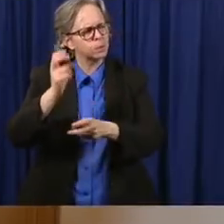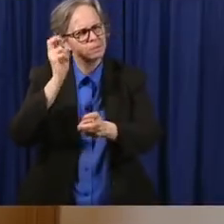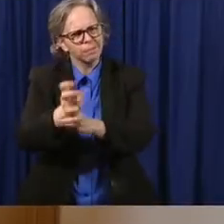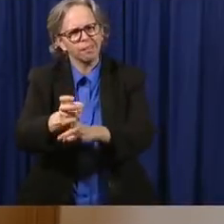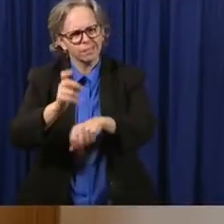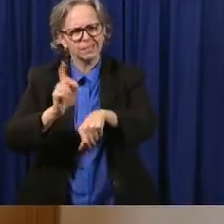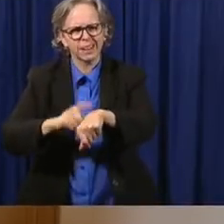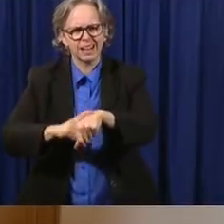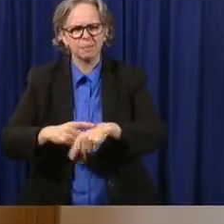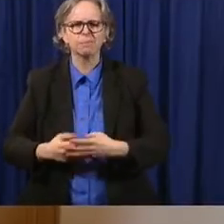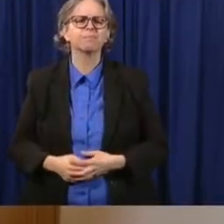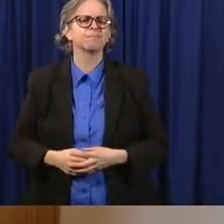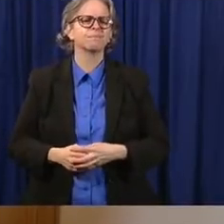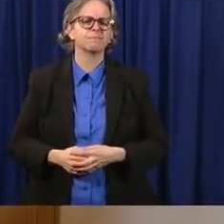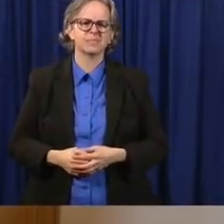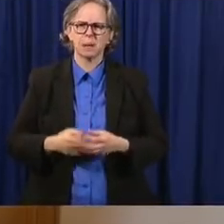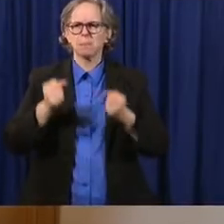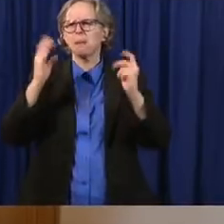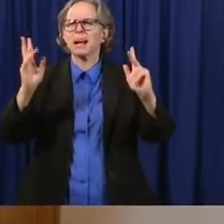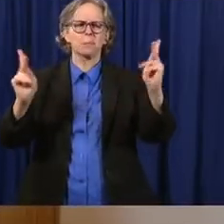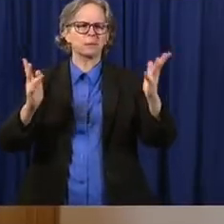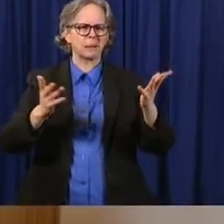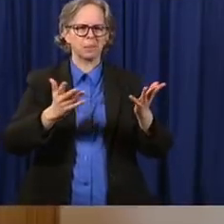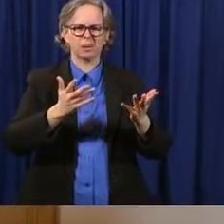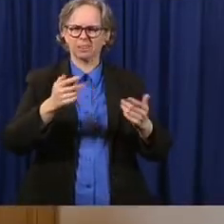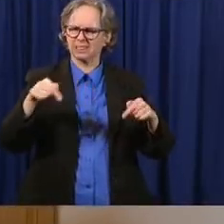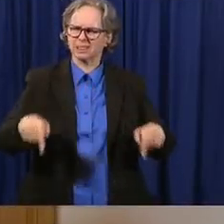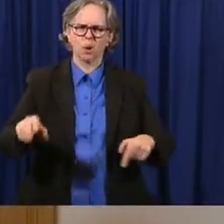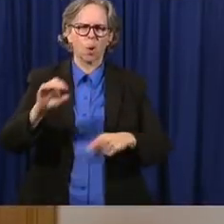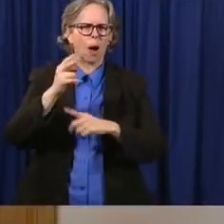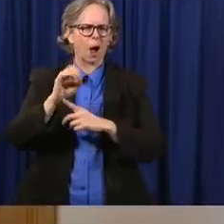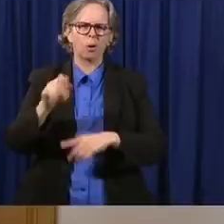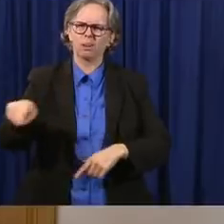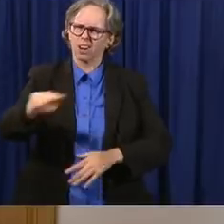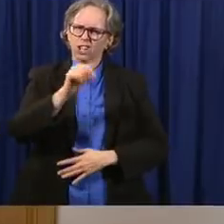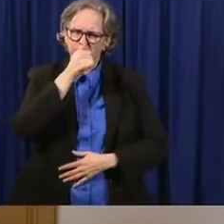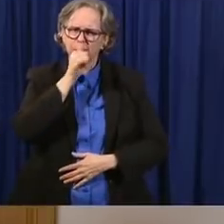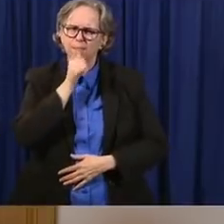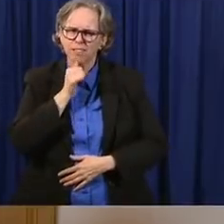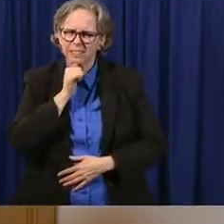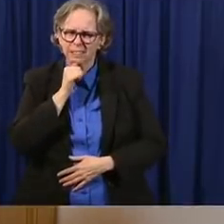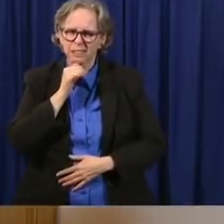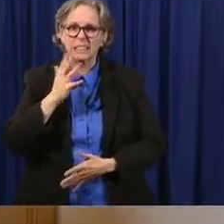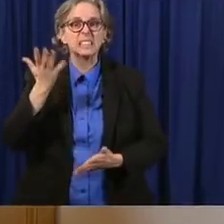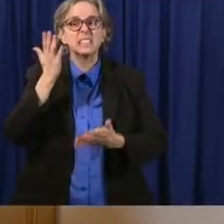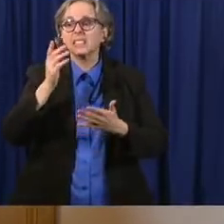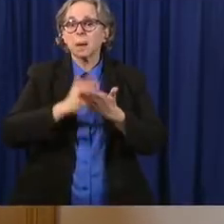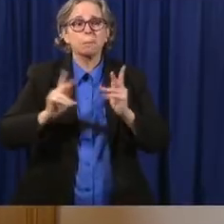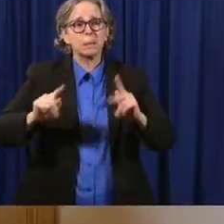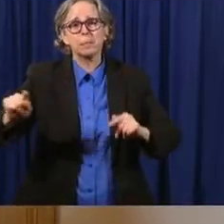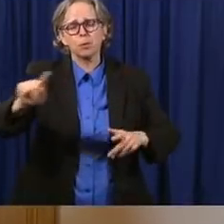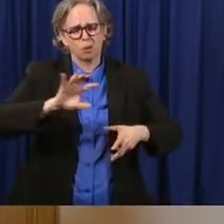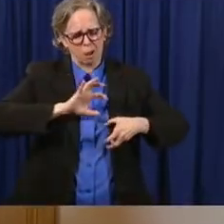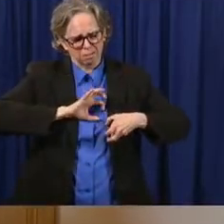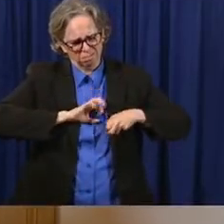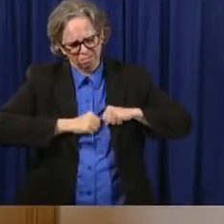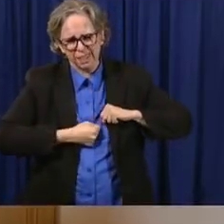fellow Ohioans who are suffering, some of them are mourning their loved ones.